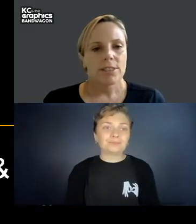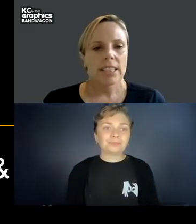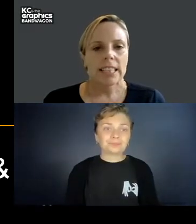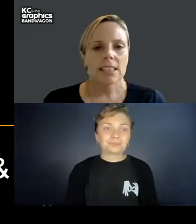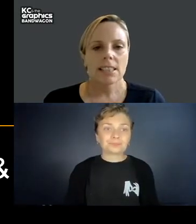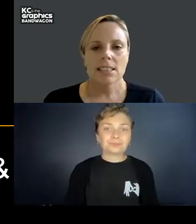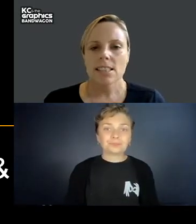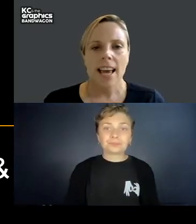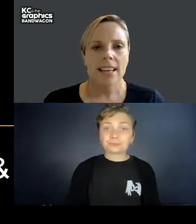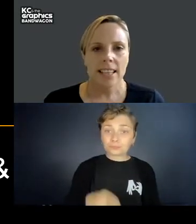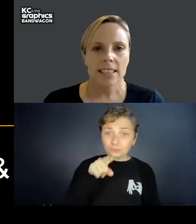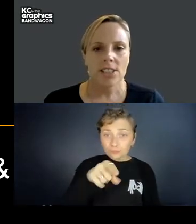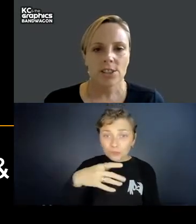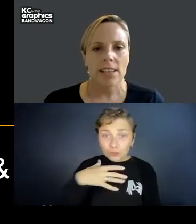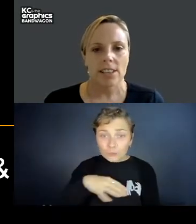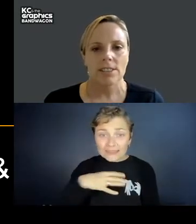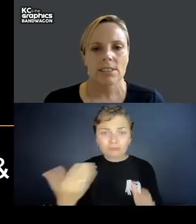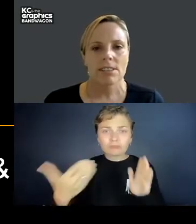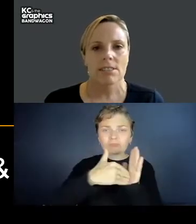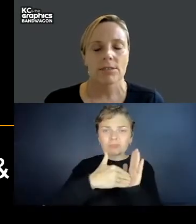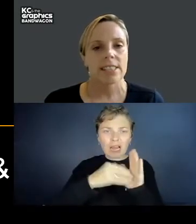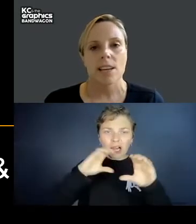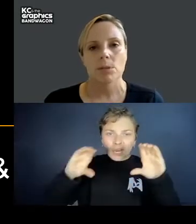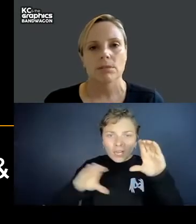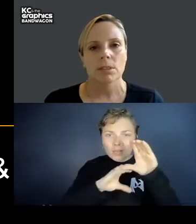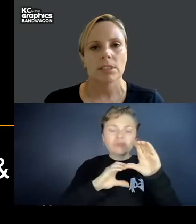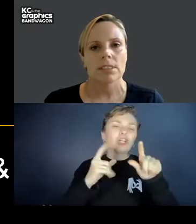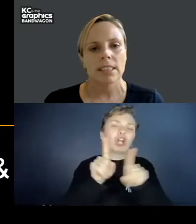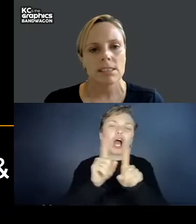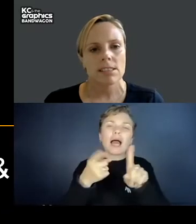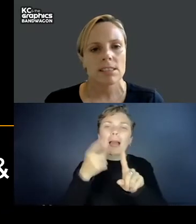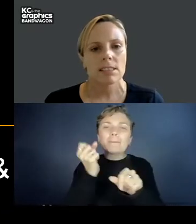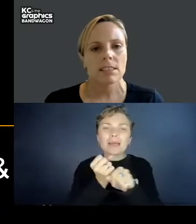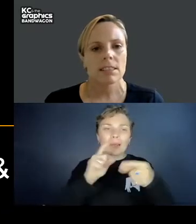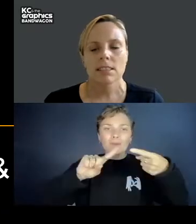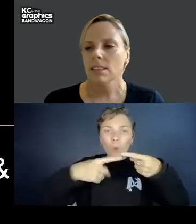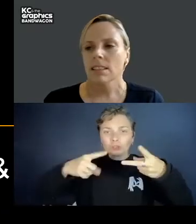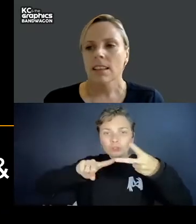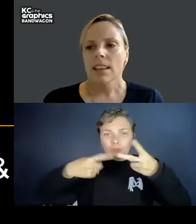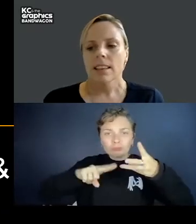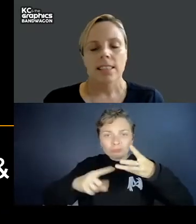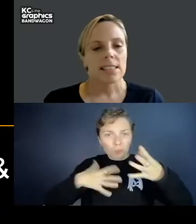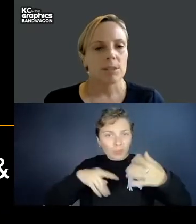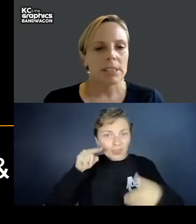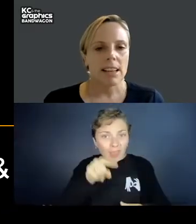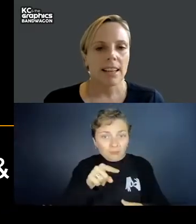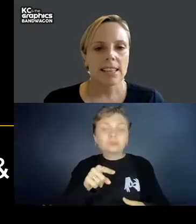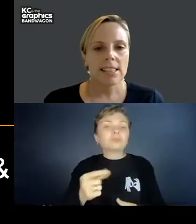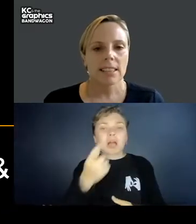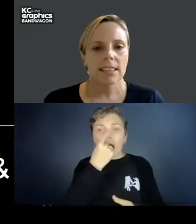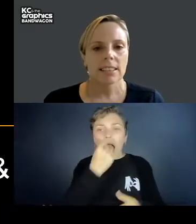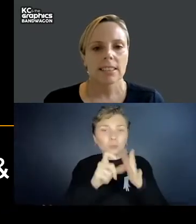If you need to add any additional sections, for example, a bulleted list, this can be